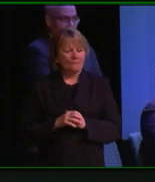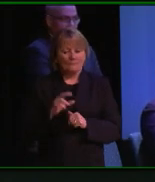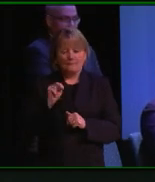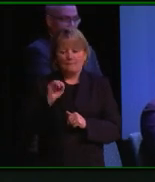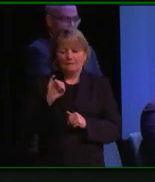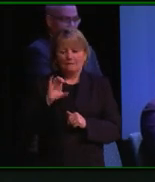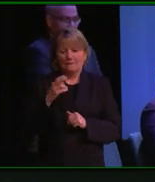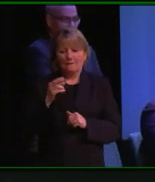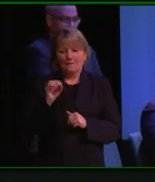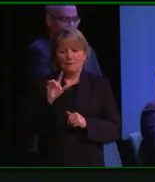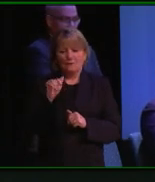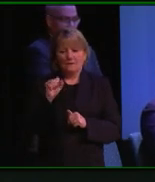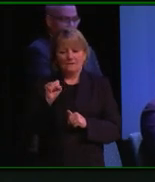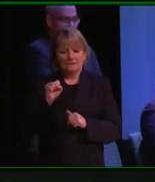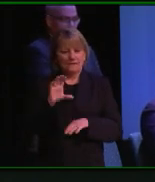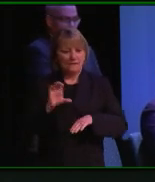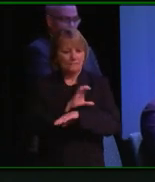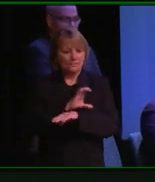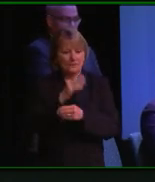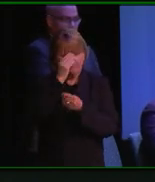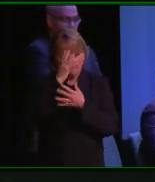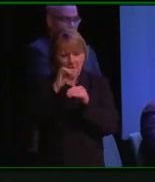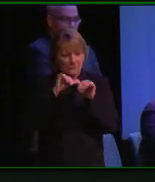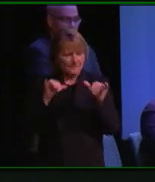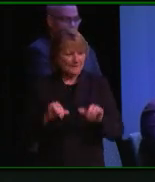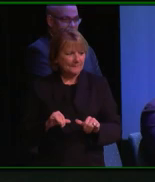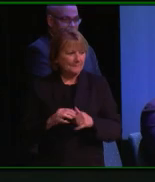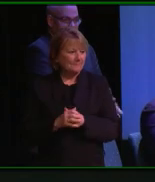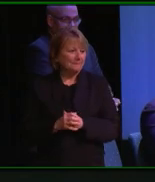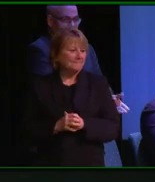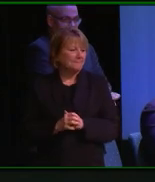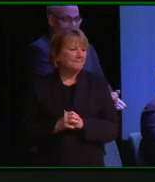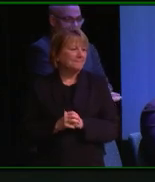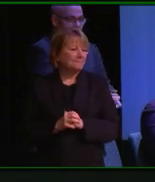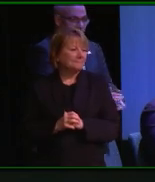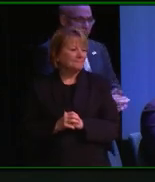Nicholas Botello, Computer Information Systems.